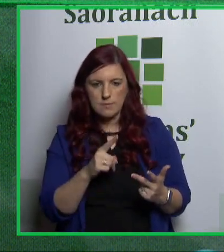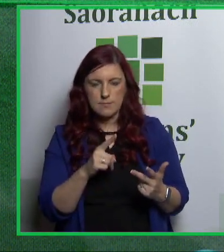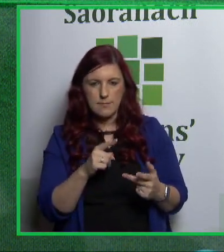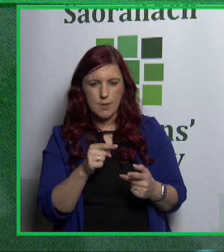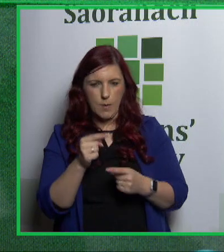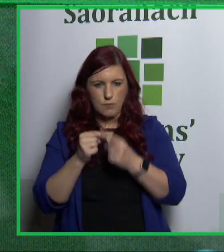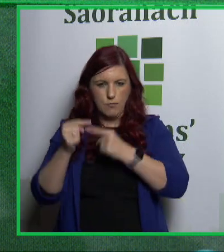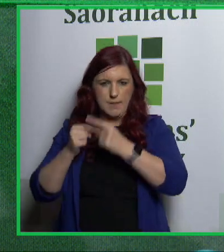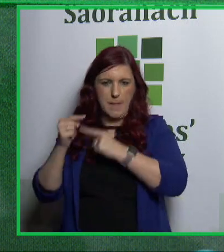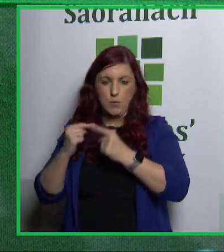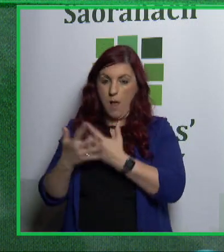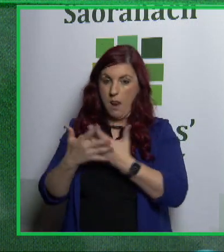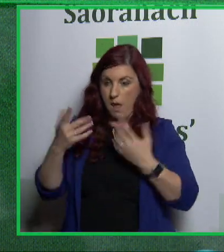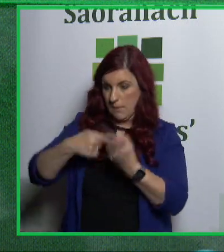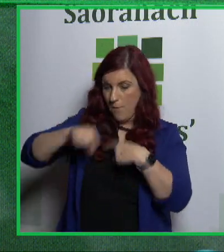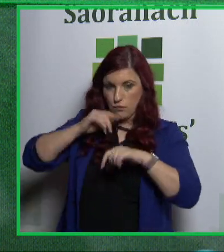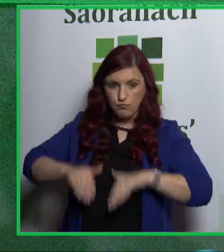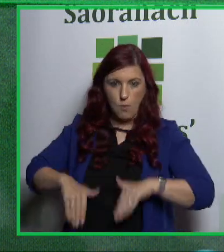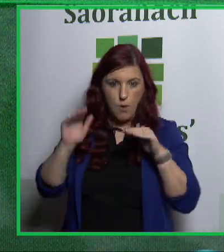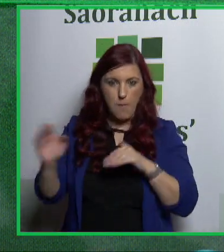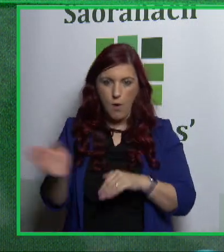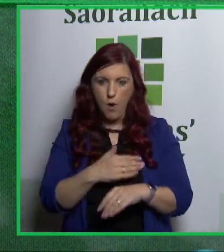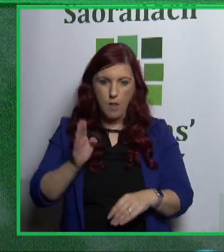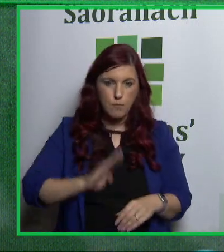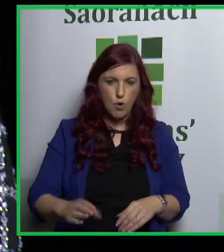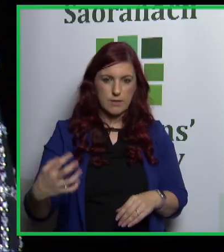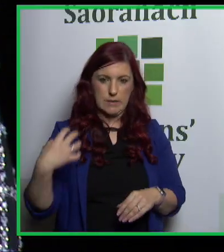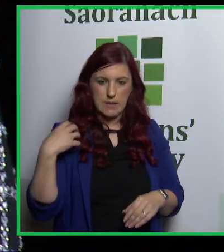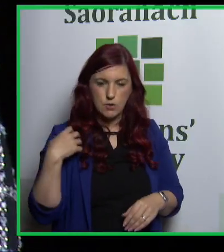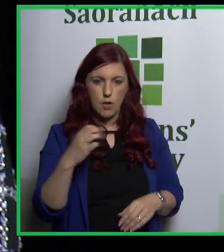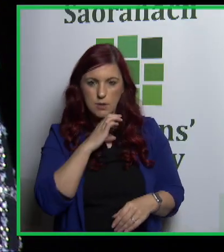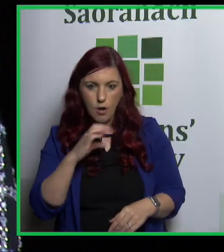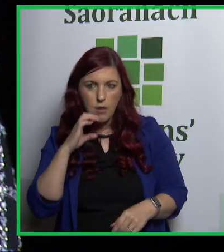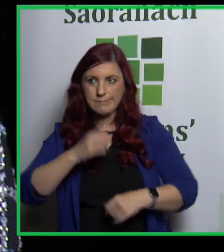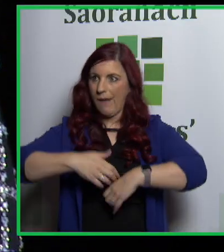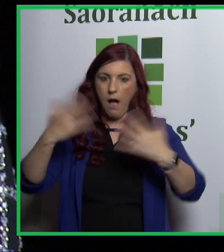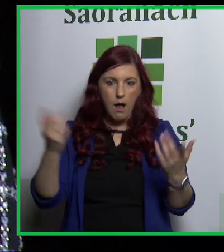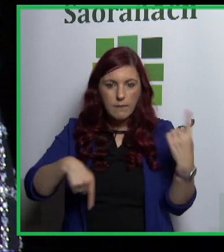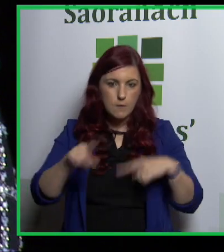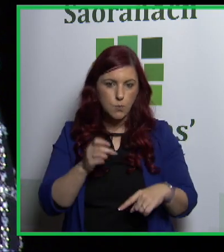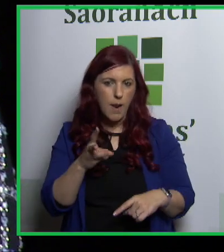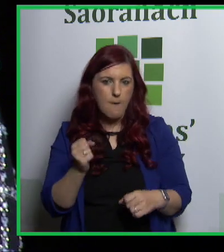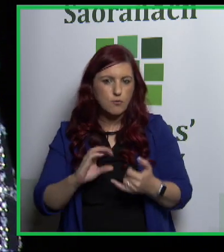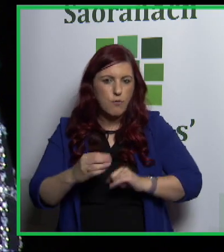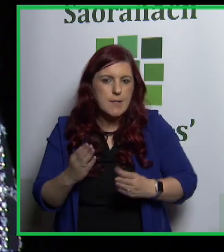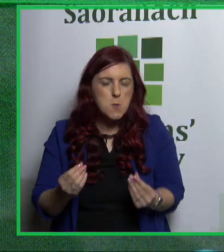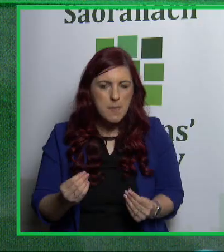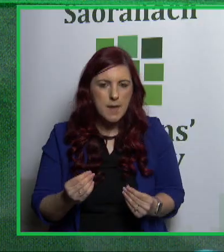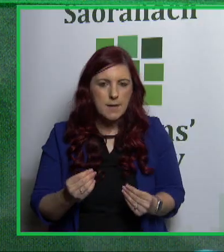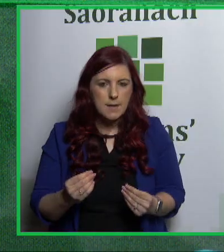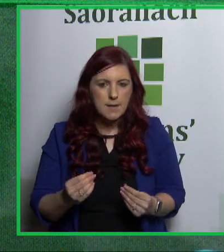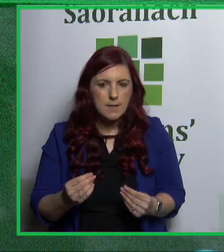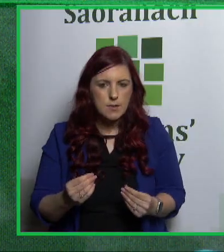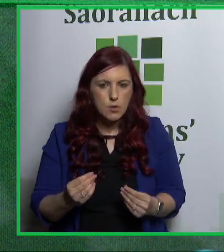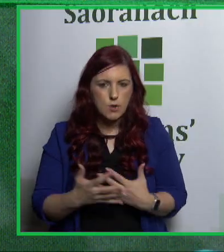that, you know, a lot of us growing up, all of our brothers, sisters, cousins left the country, 2008, 2009. There's a huge deficit, not only